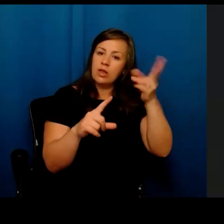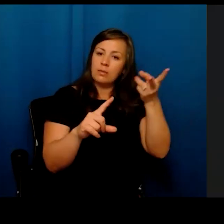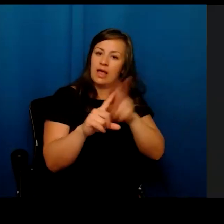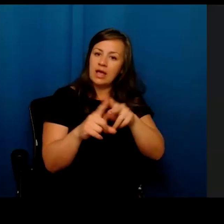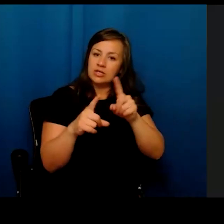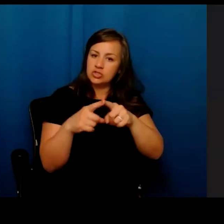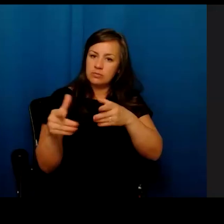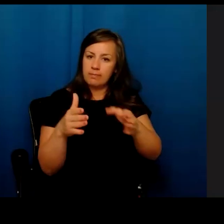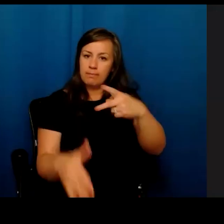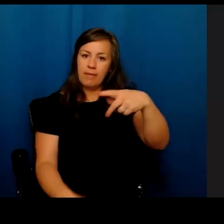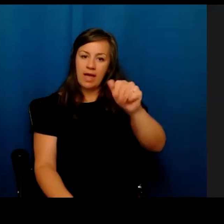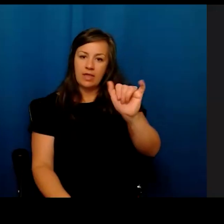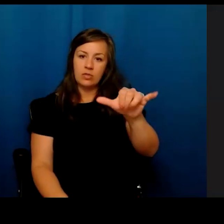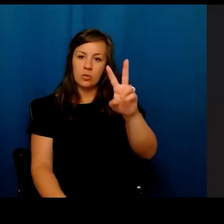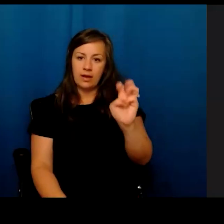pathways.